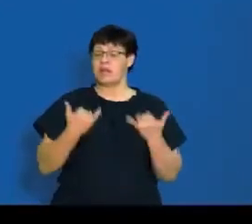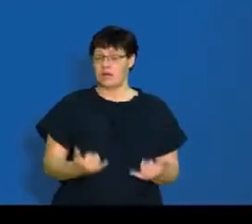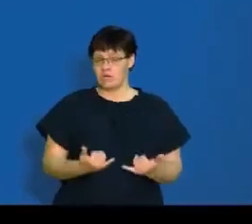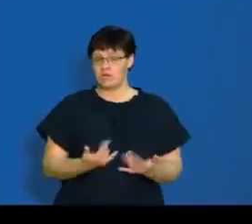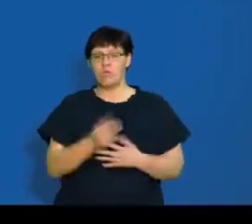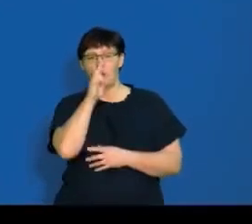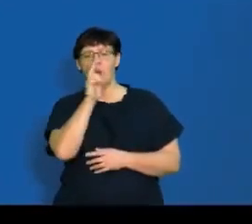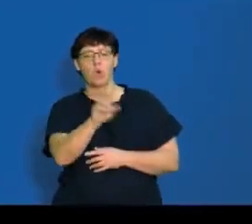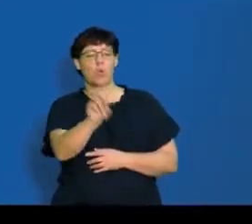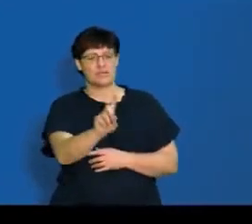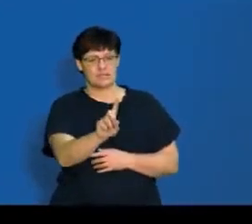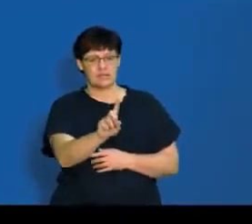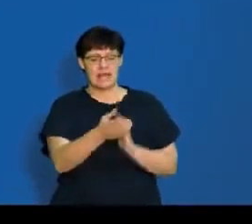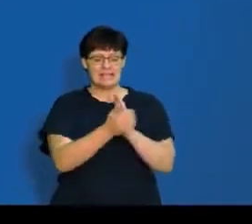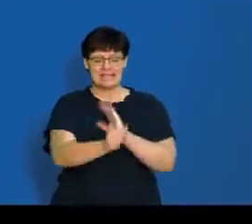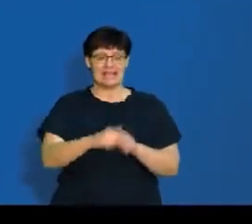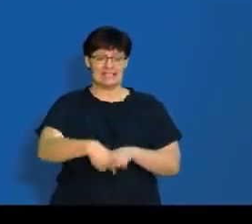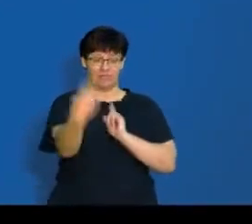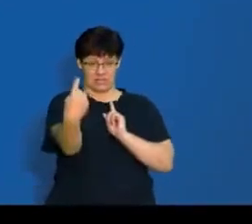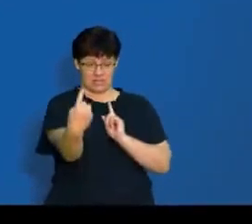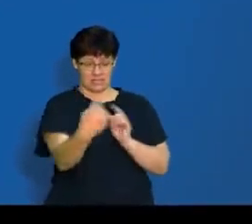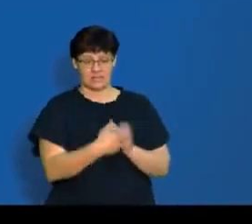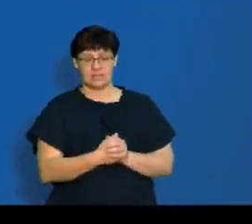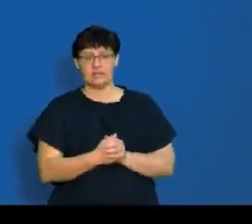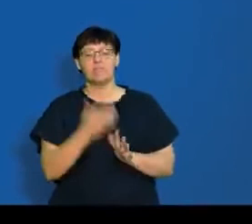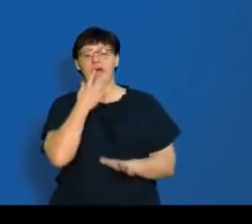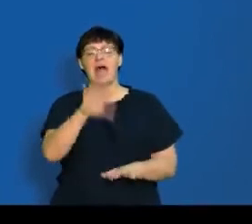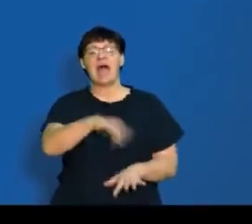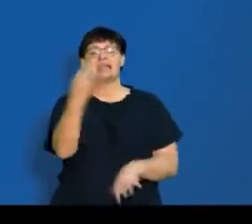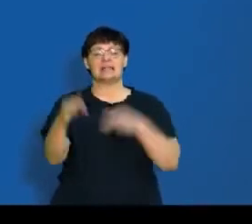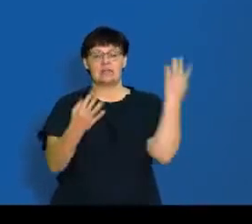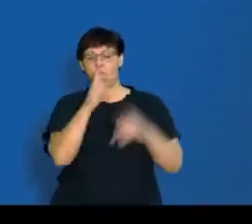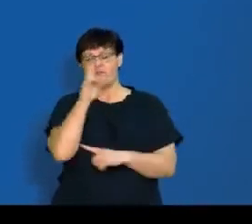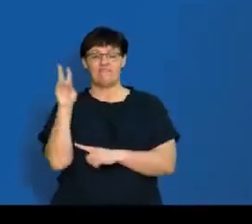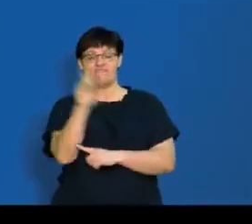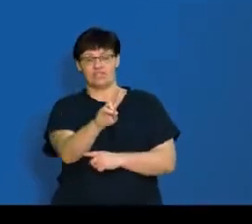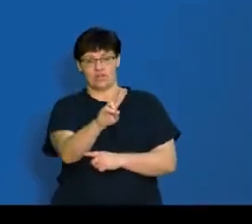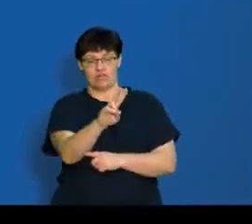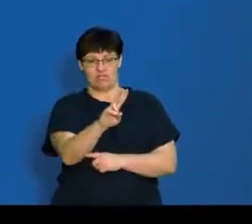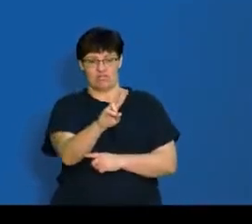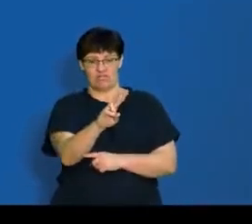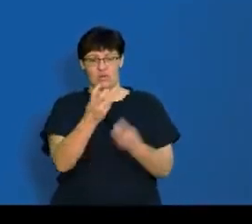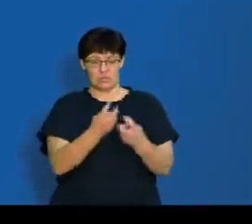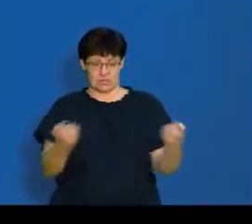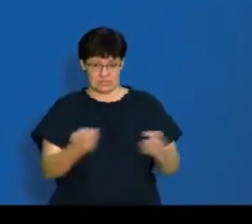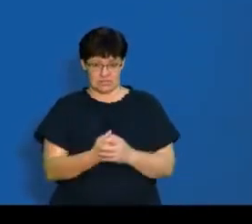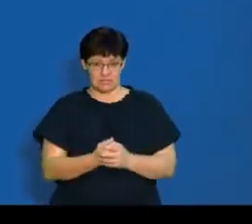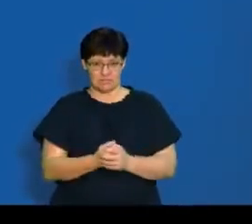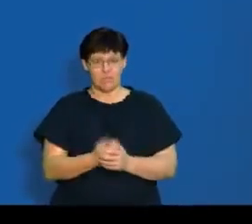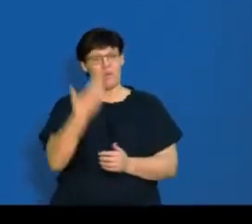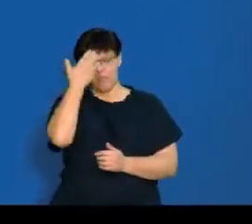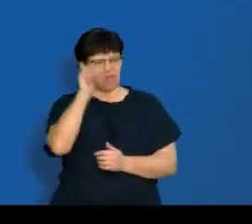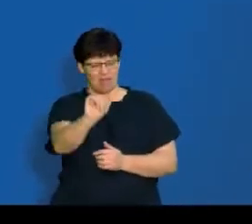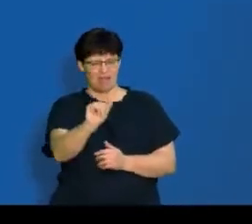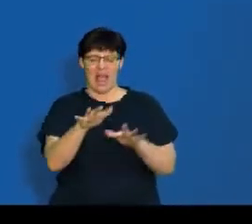we are looking at a different skill, which is the analysis of a visual source. You already know that in an